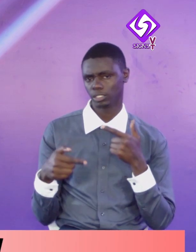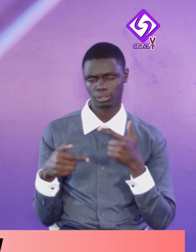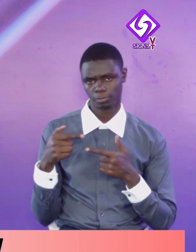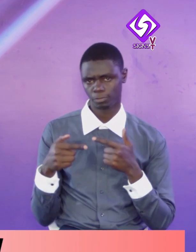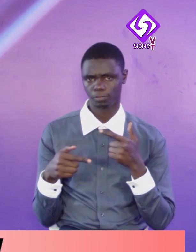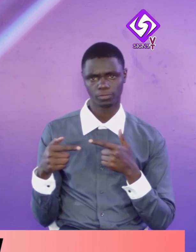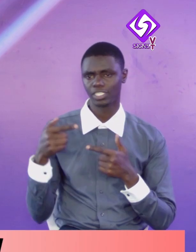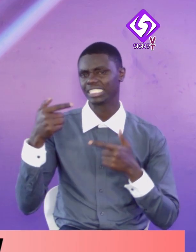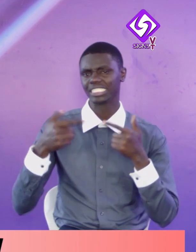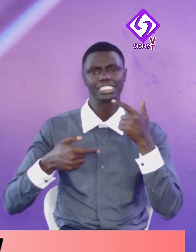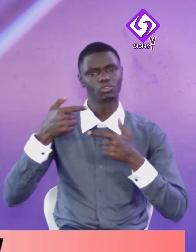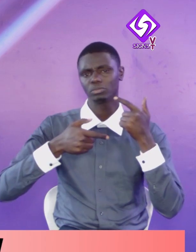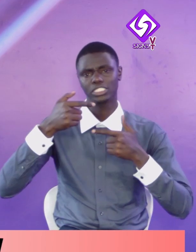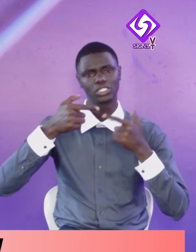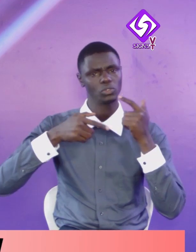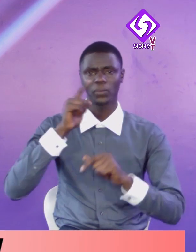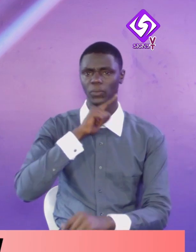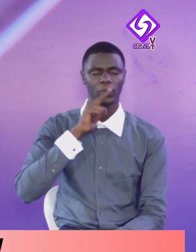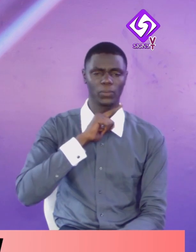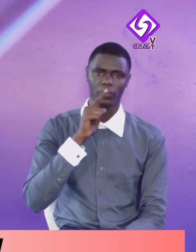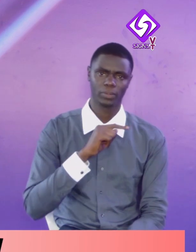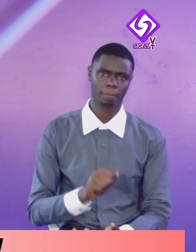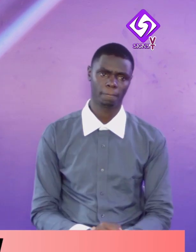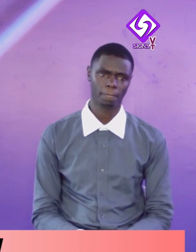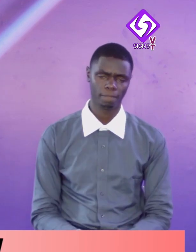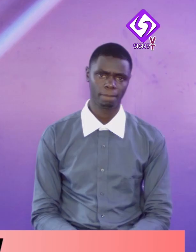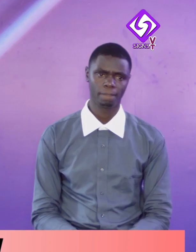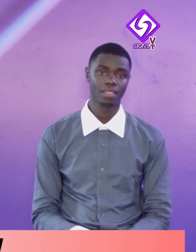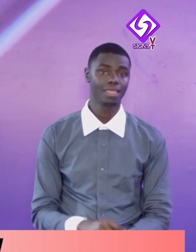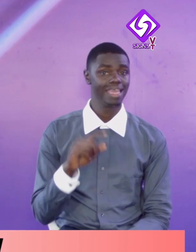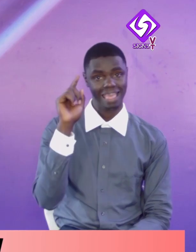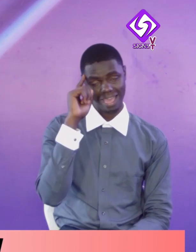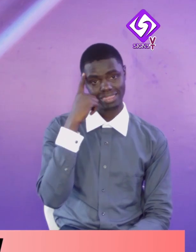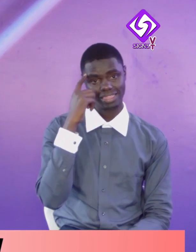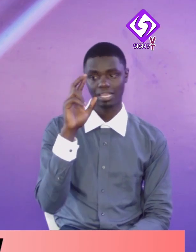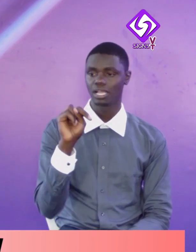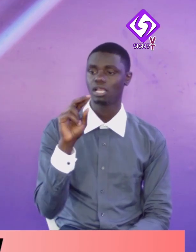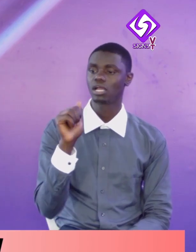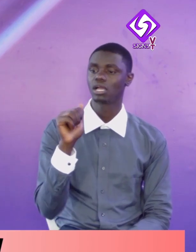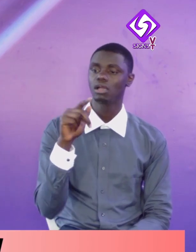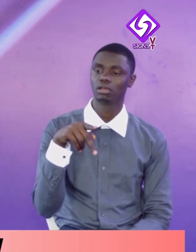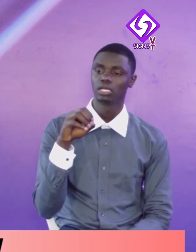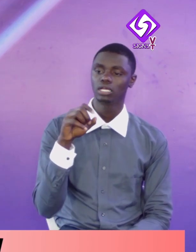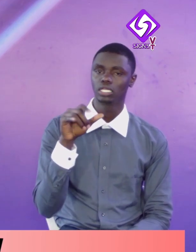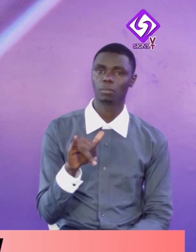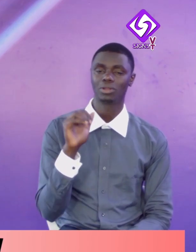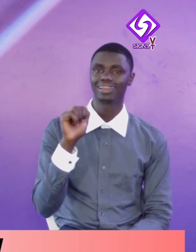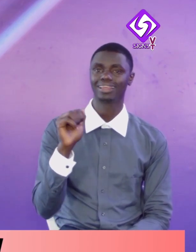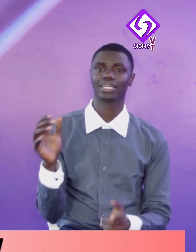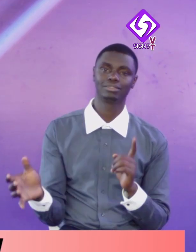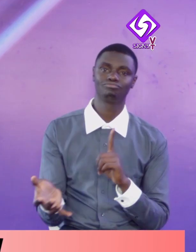This is another tight league. But I think Napoli can retain this